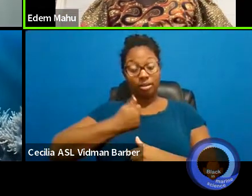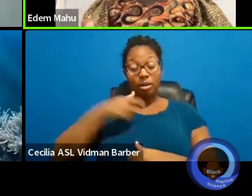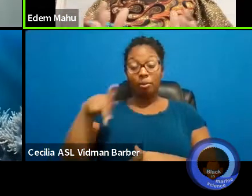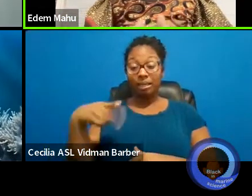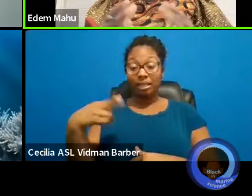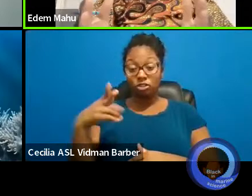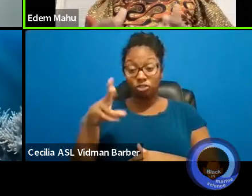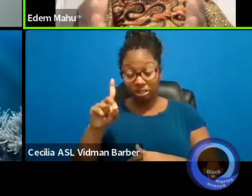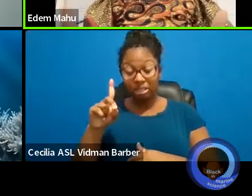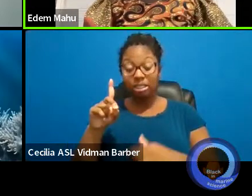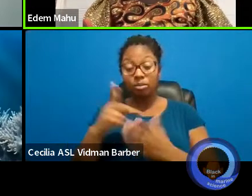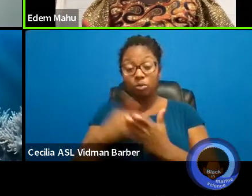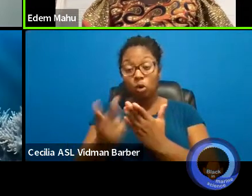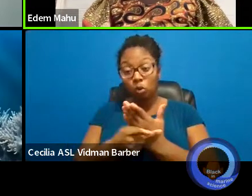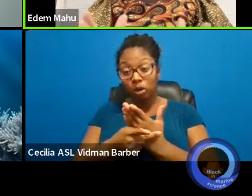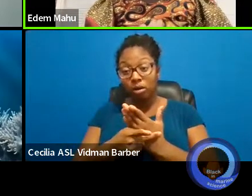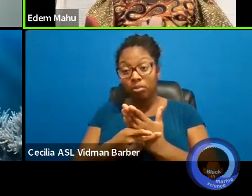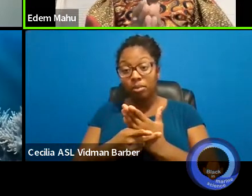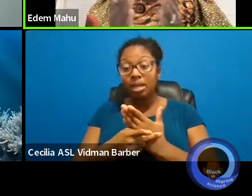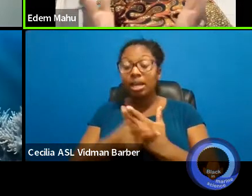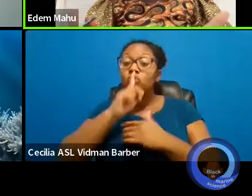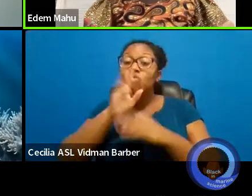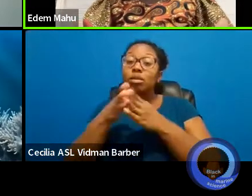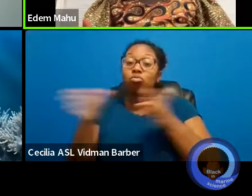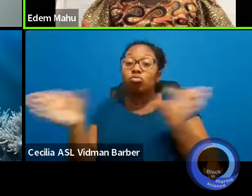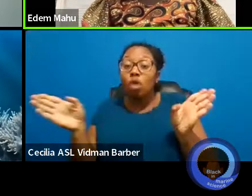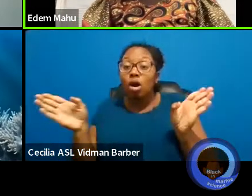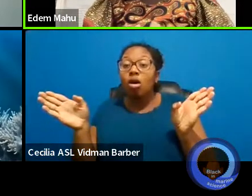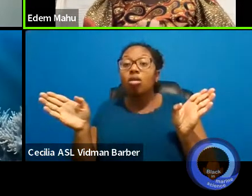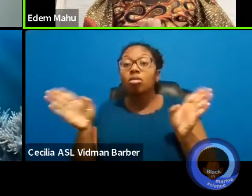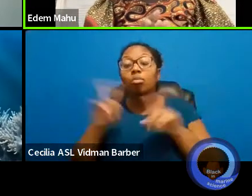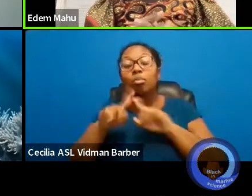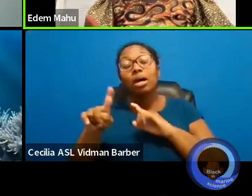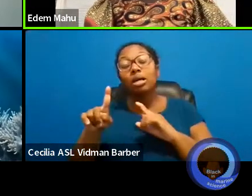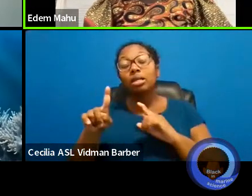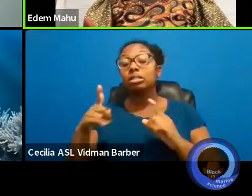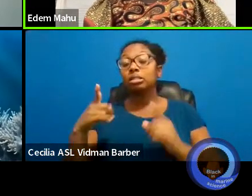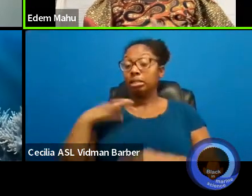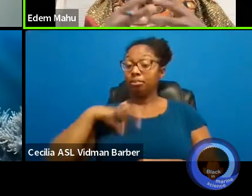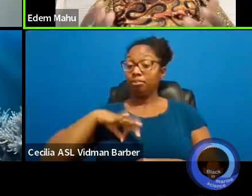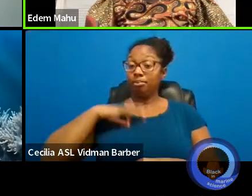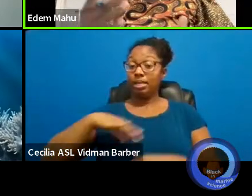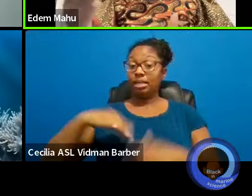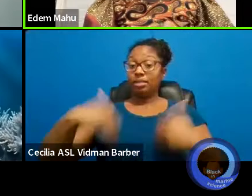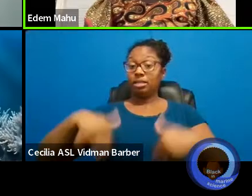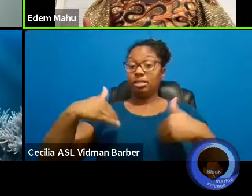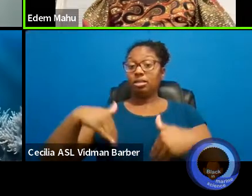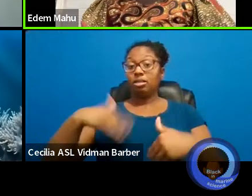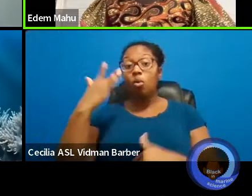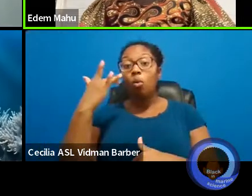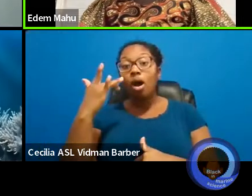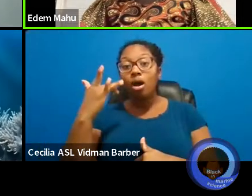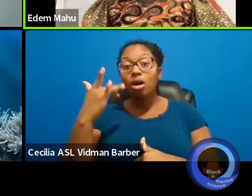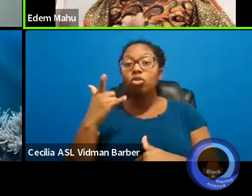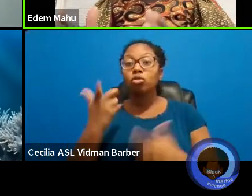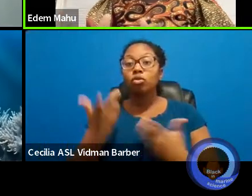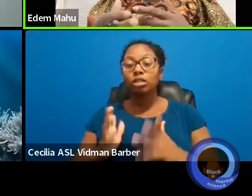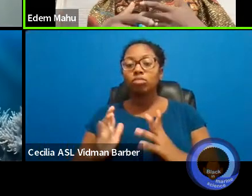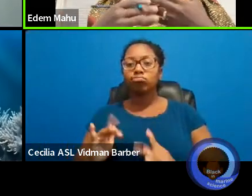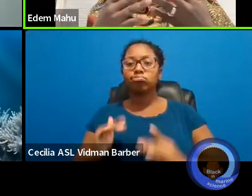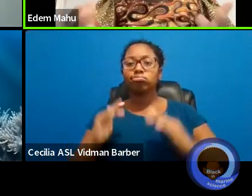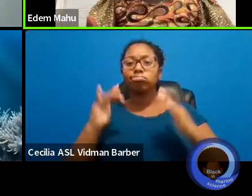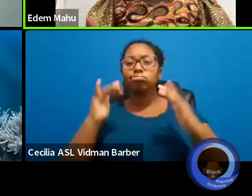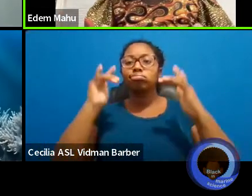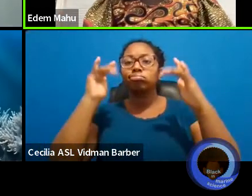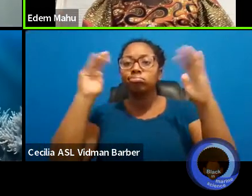oceanography, which is very broad, but it comes with a lot of advantages, because by the time you get to that stage, you would have